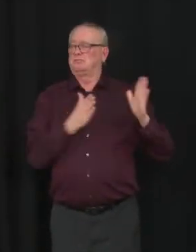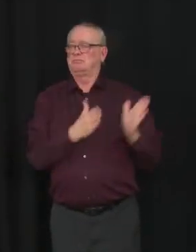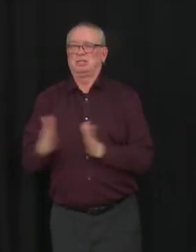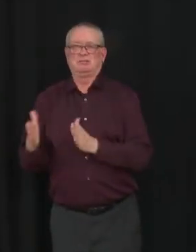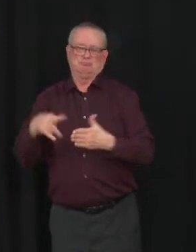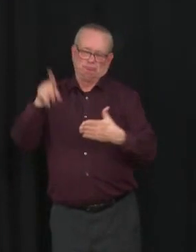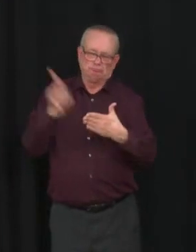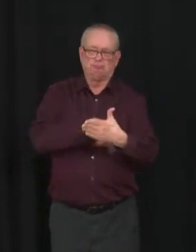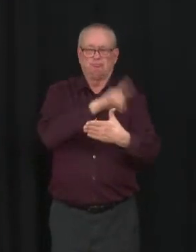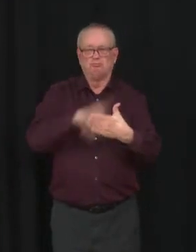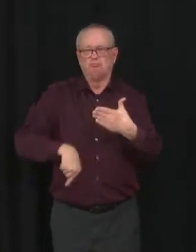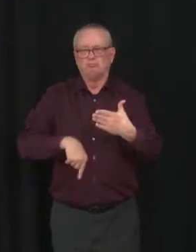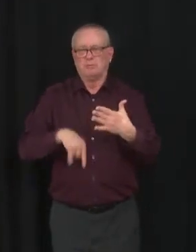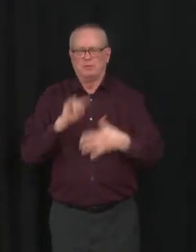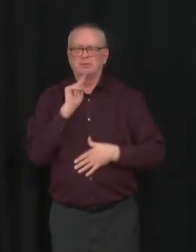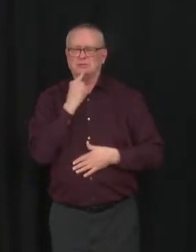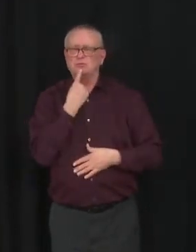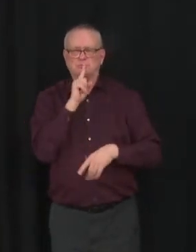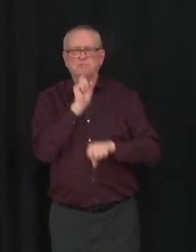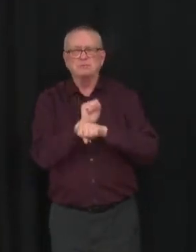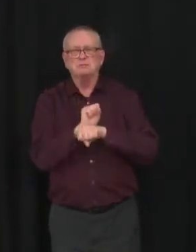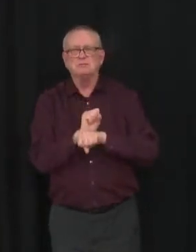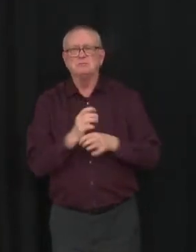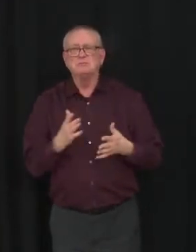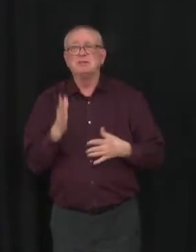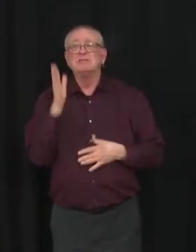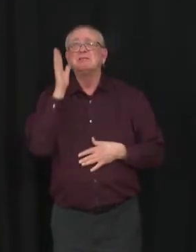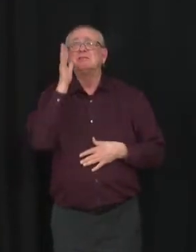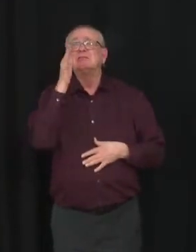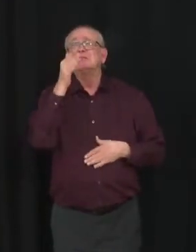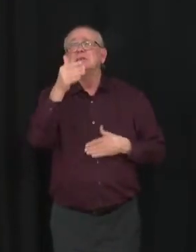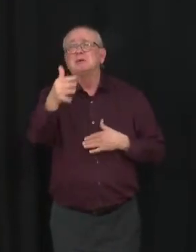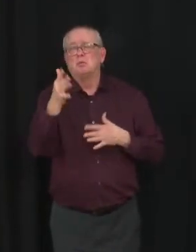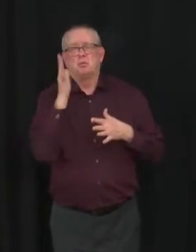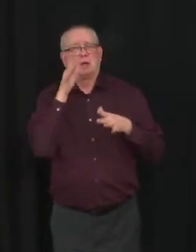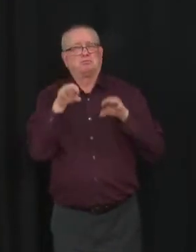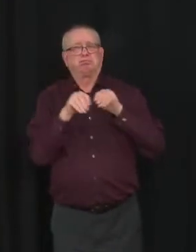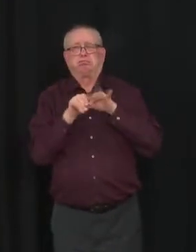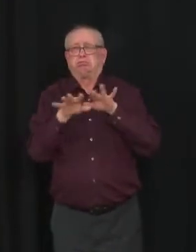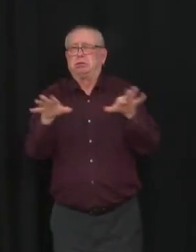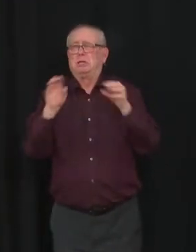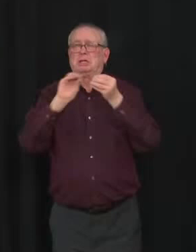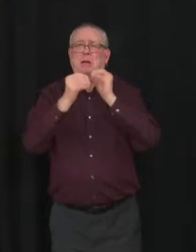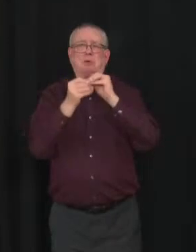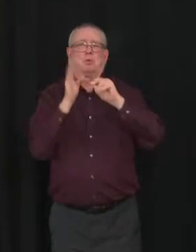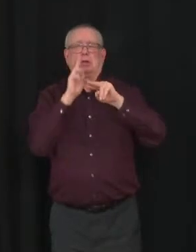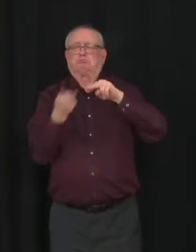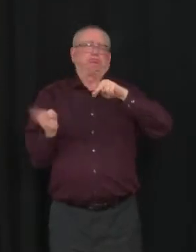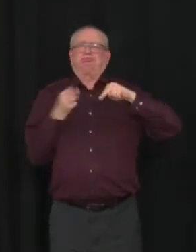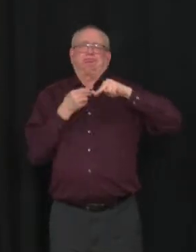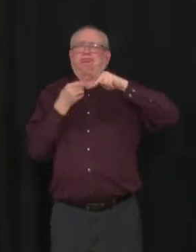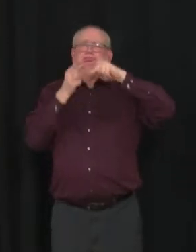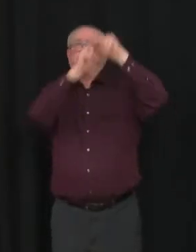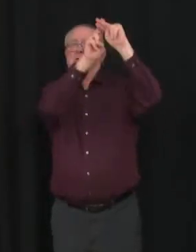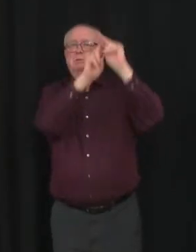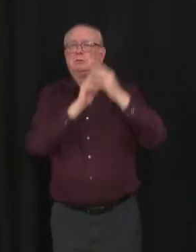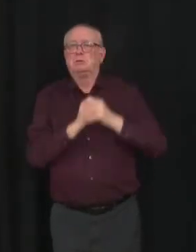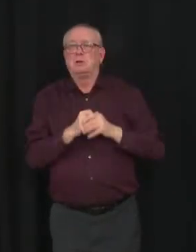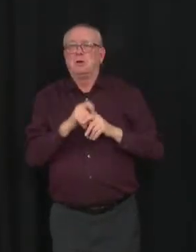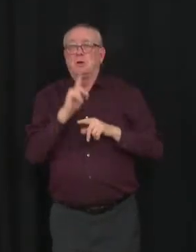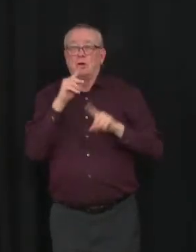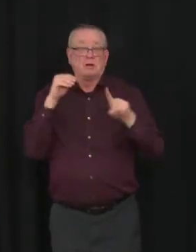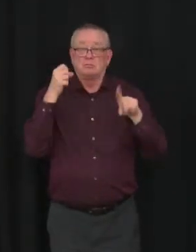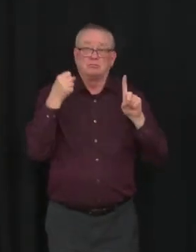transmission rise to heights we have never seen before. We don't know what that will do to our healthcare system. If you are debating what to